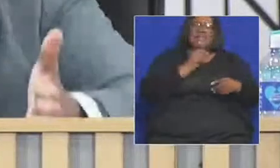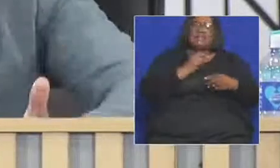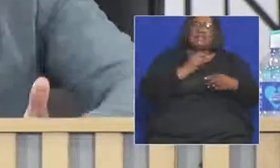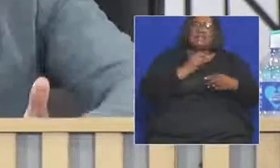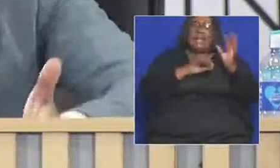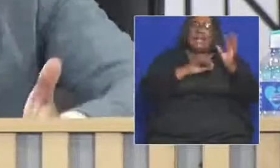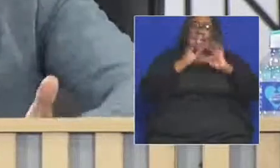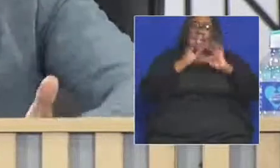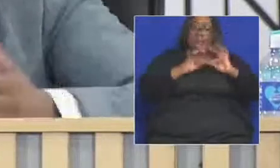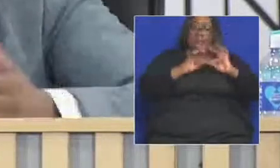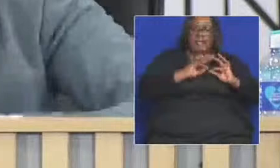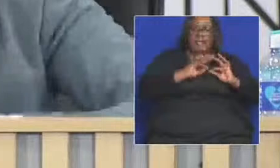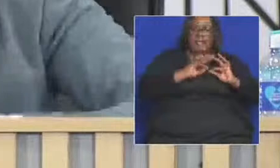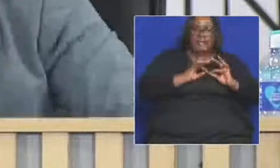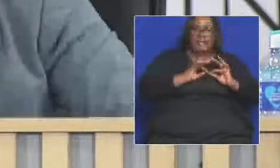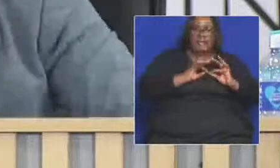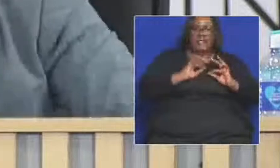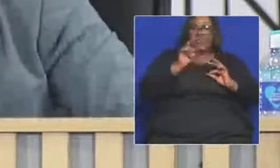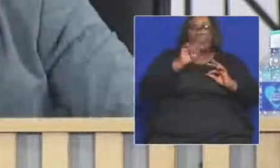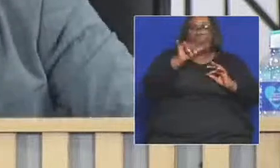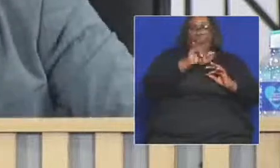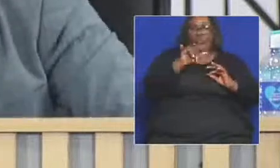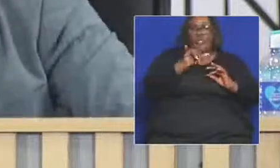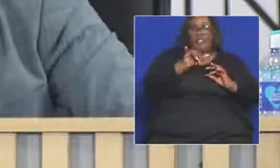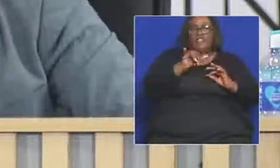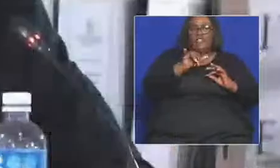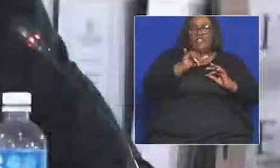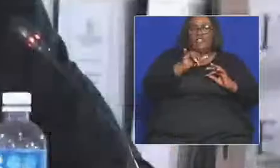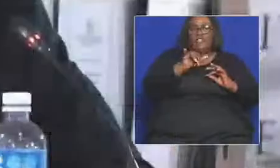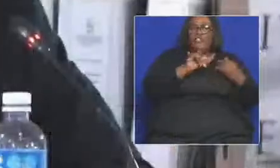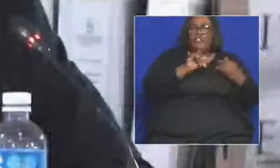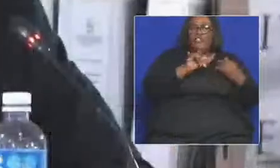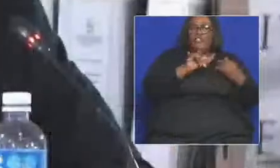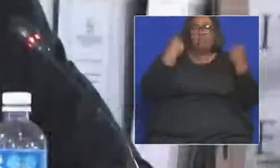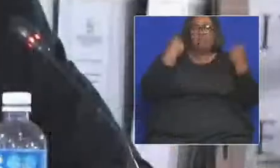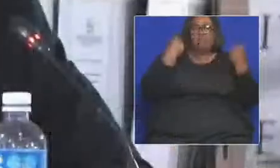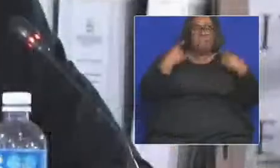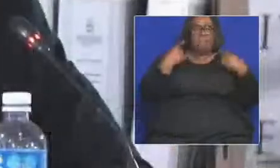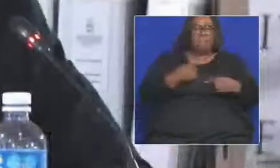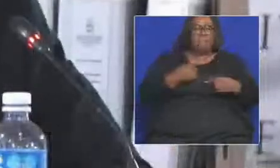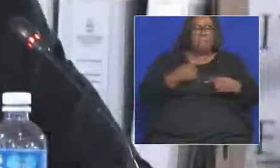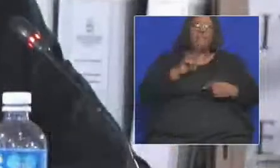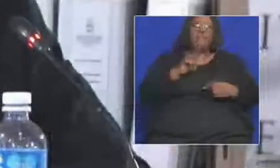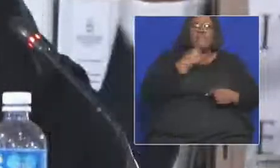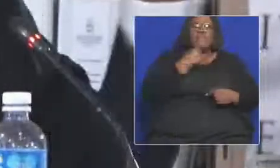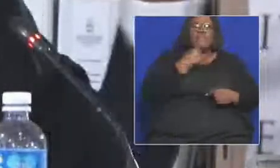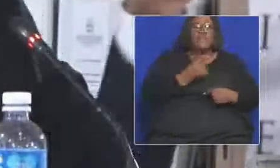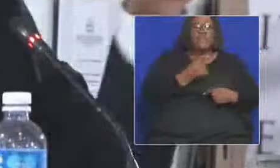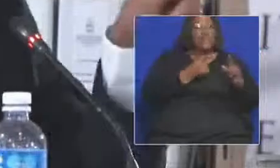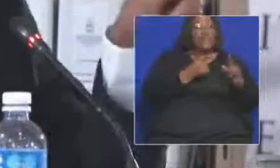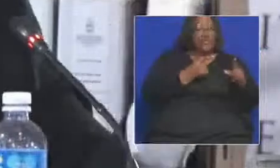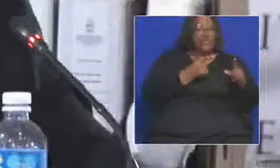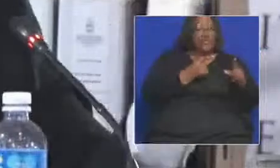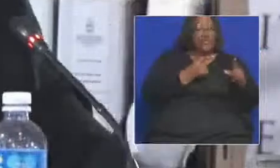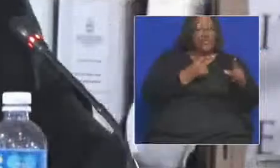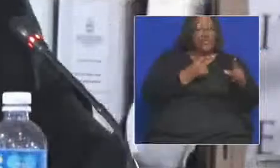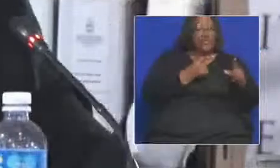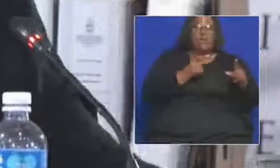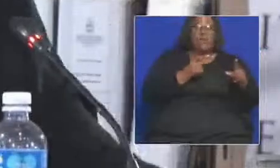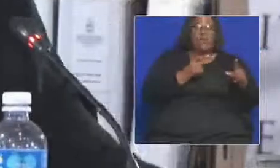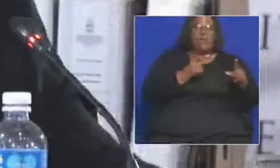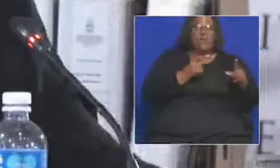what part is it that you don't understand? Where you suggest that you and Mr. Maumela put money in a supplier's